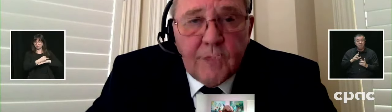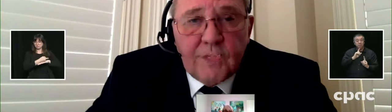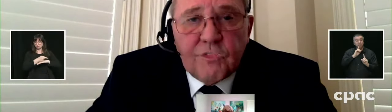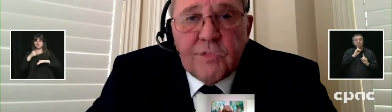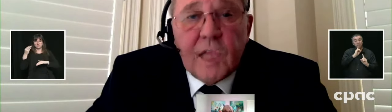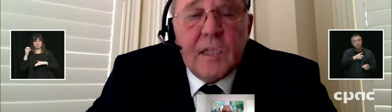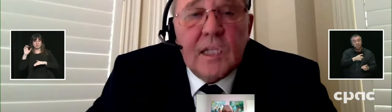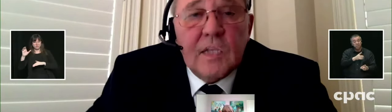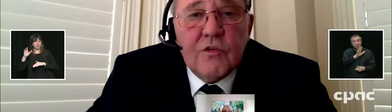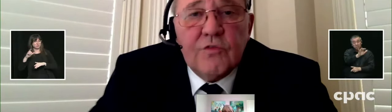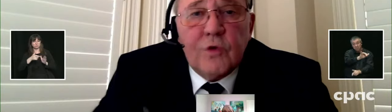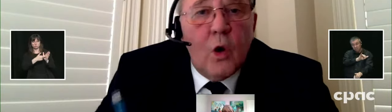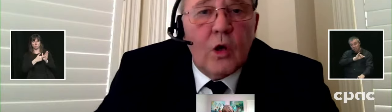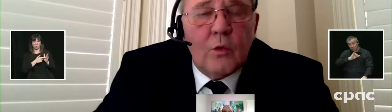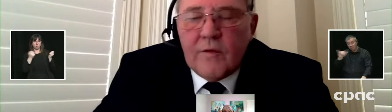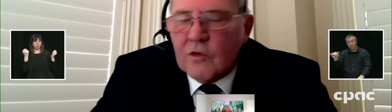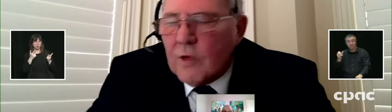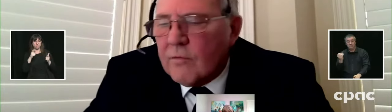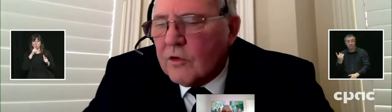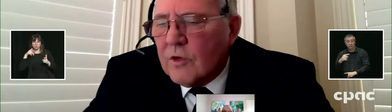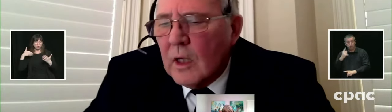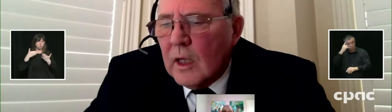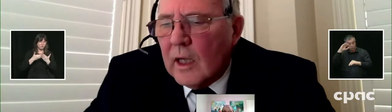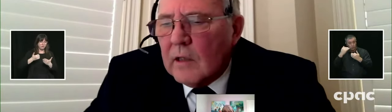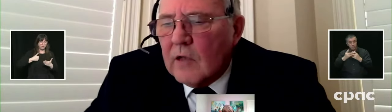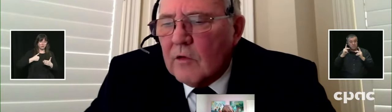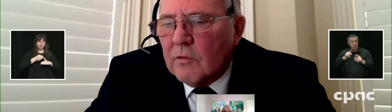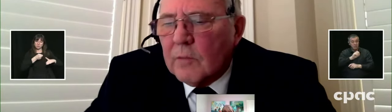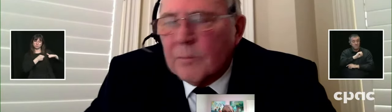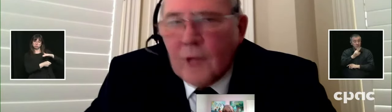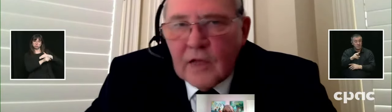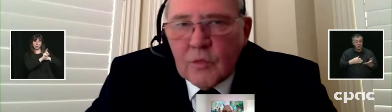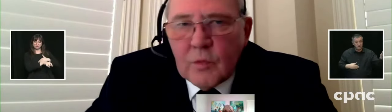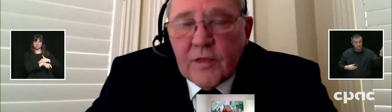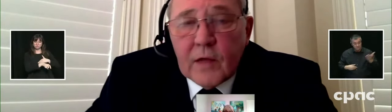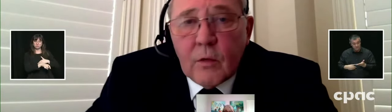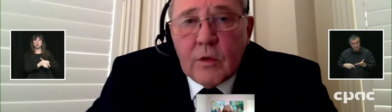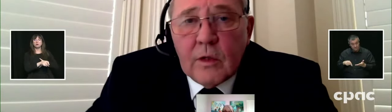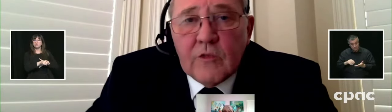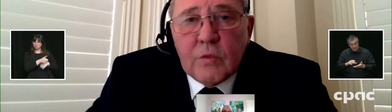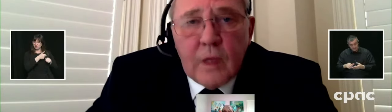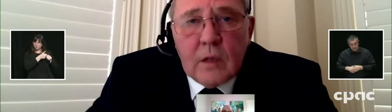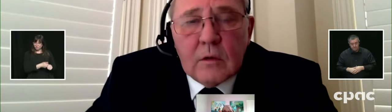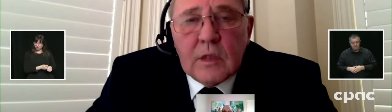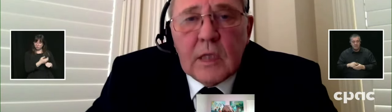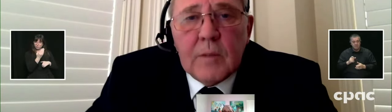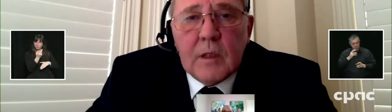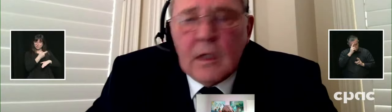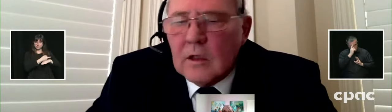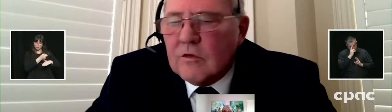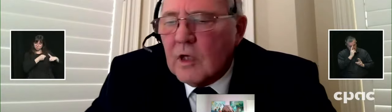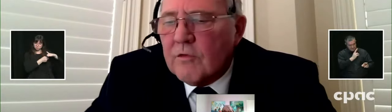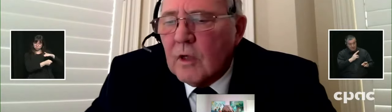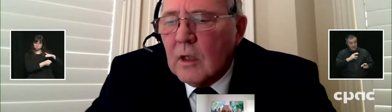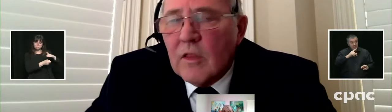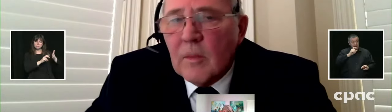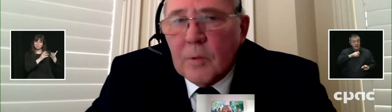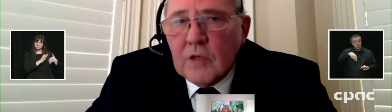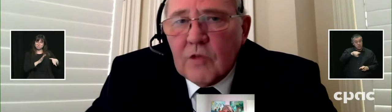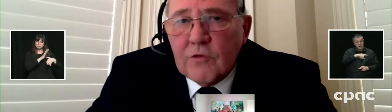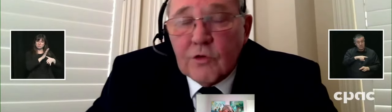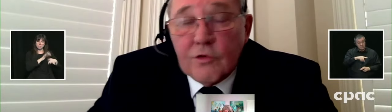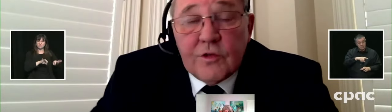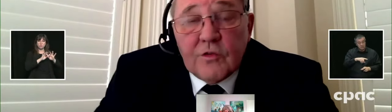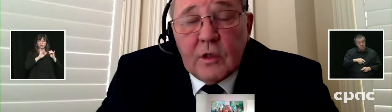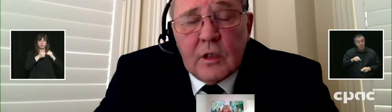Canada issues for all arriving travelers. And compliance with that order is critical to keeping Canadians safe. The police of